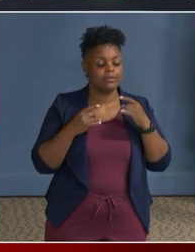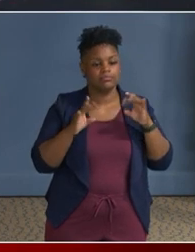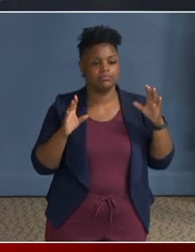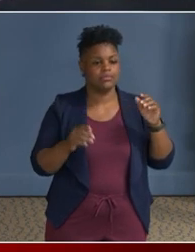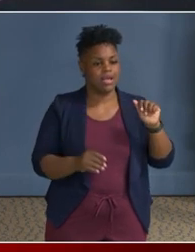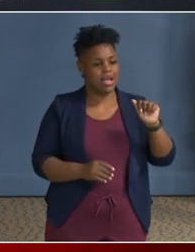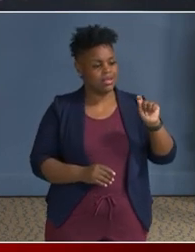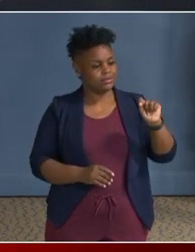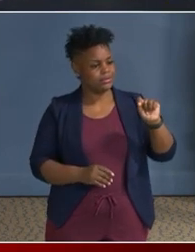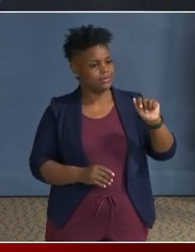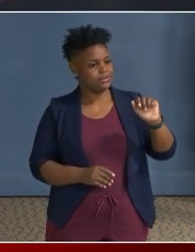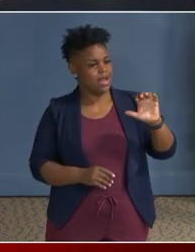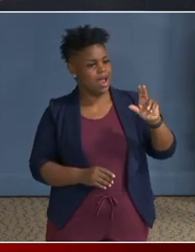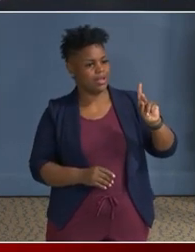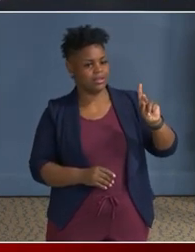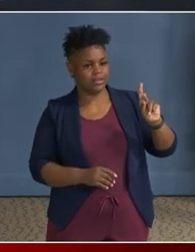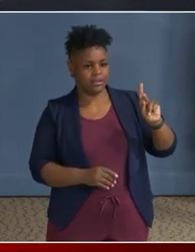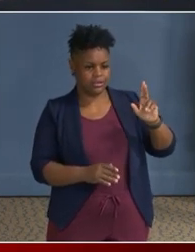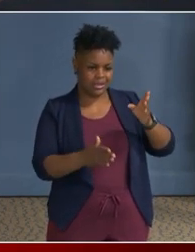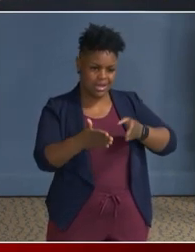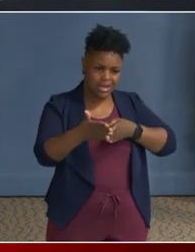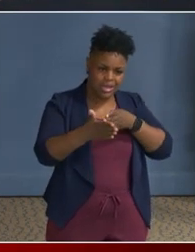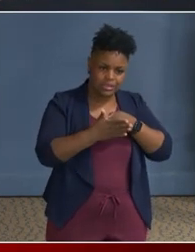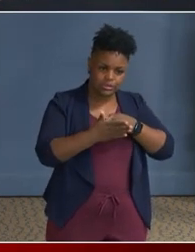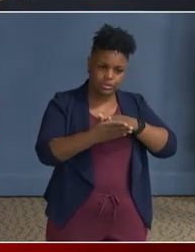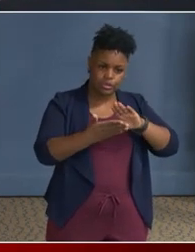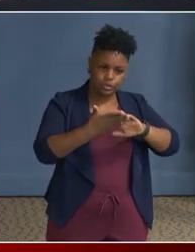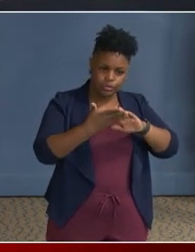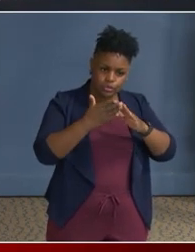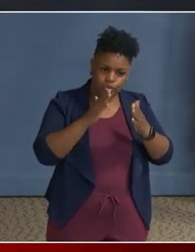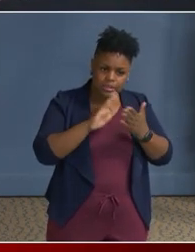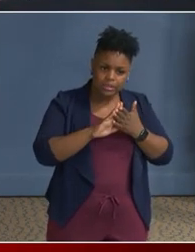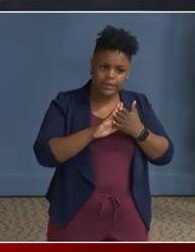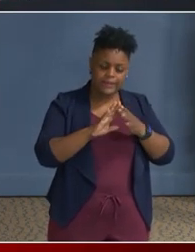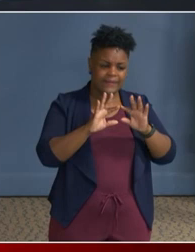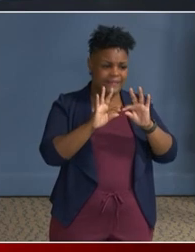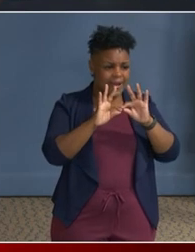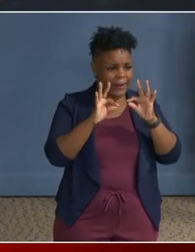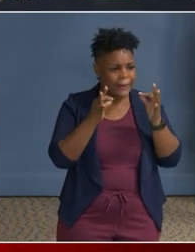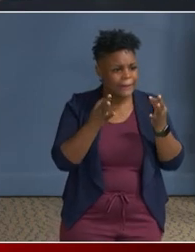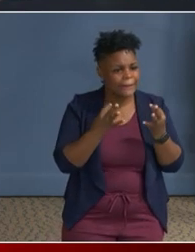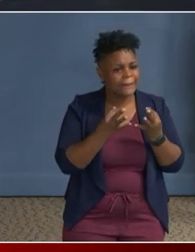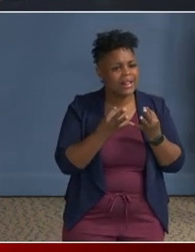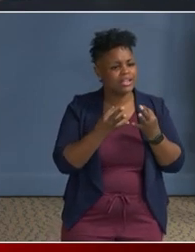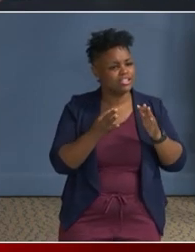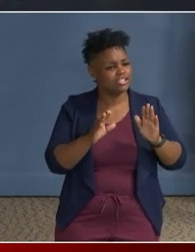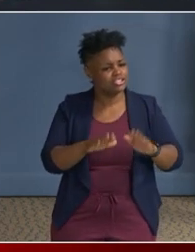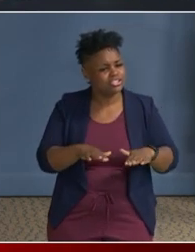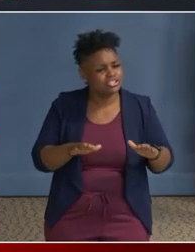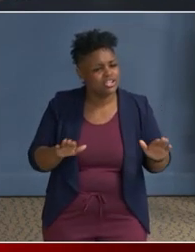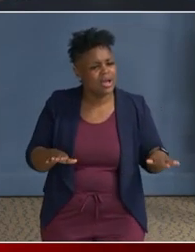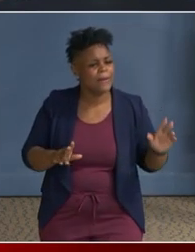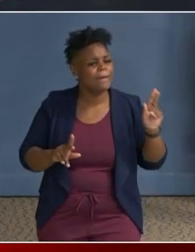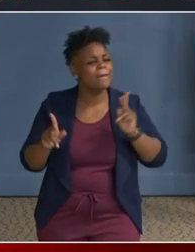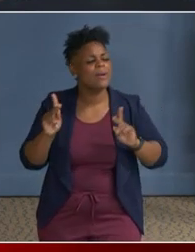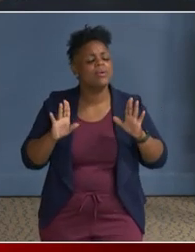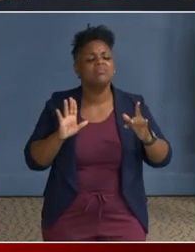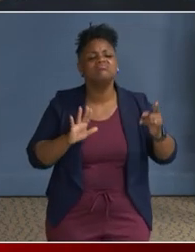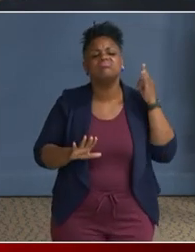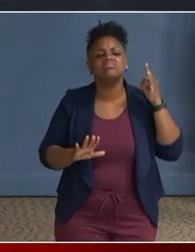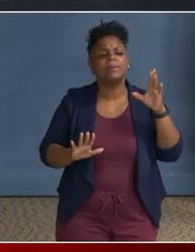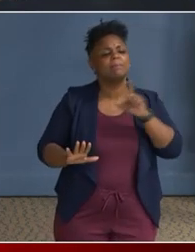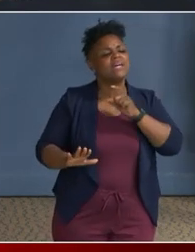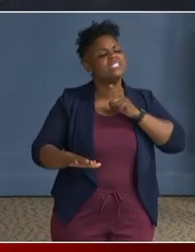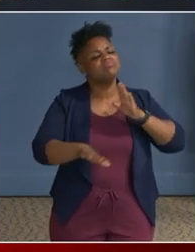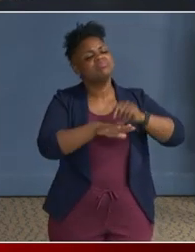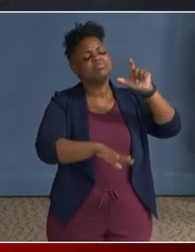a community, on a family, on a child, that people want the police to do something about it. And I don't think that's going to change,